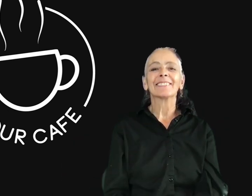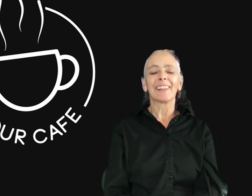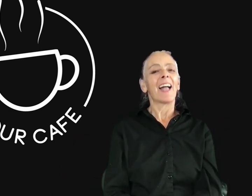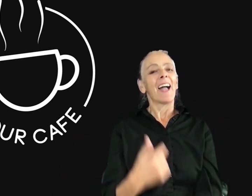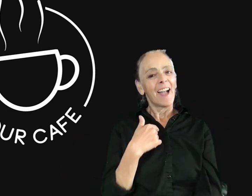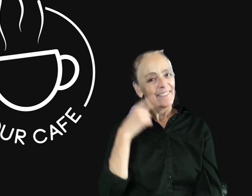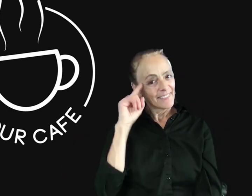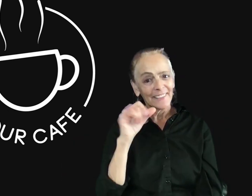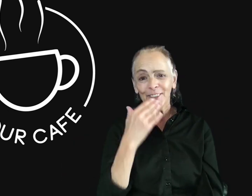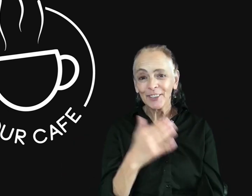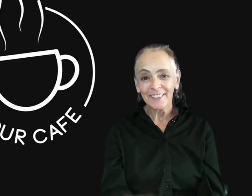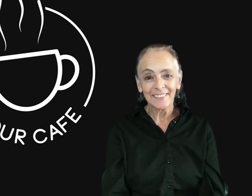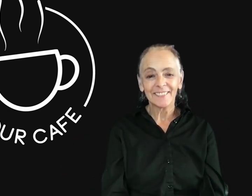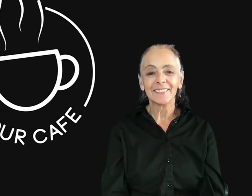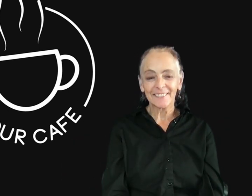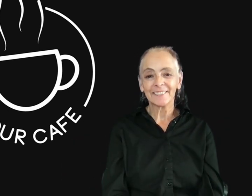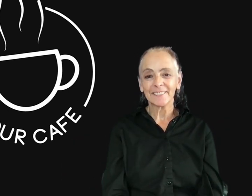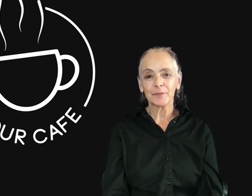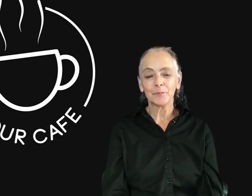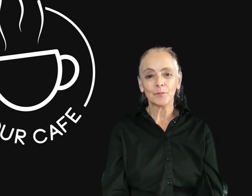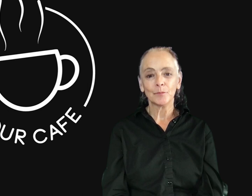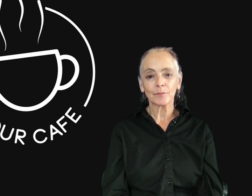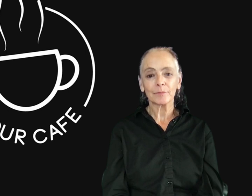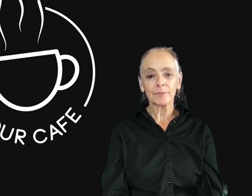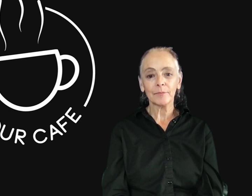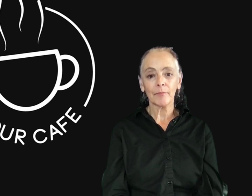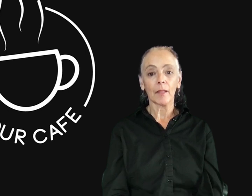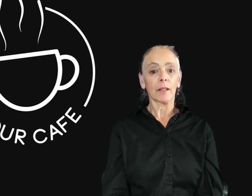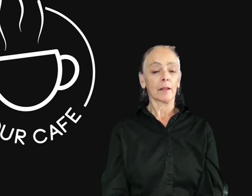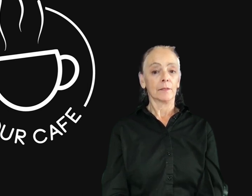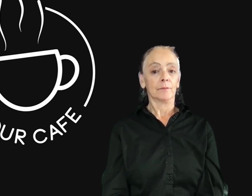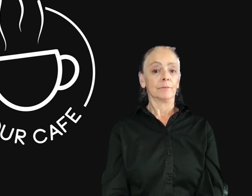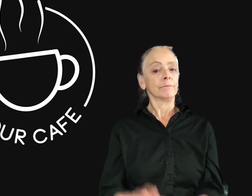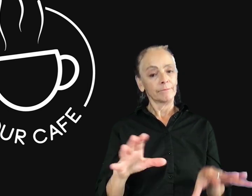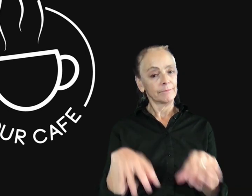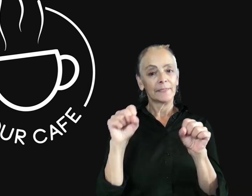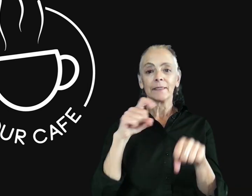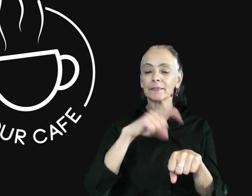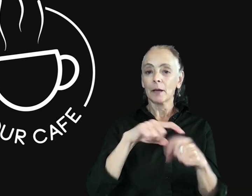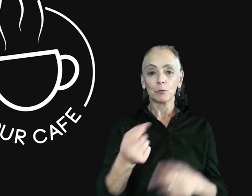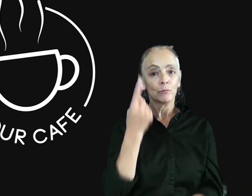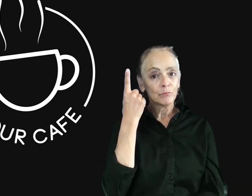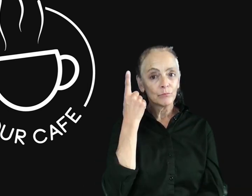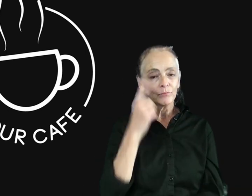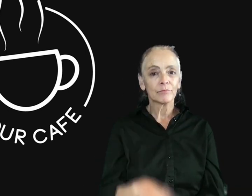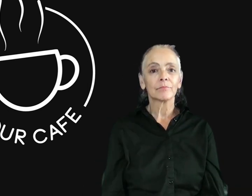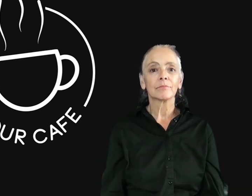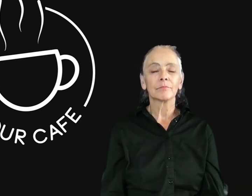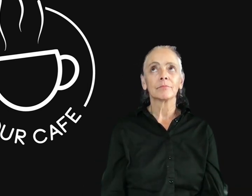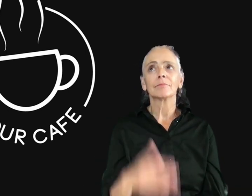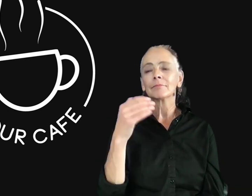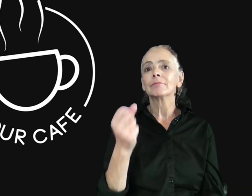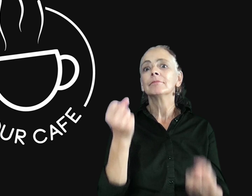i mean i think that's good i think it's yeah it's it's really taking the time to understand you know i've said this so many